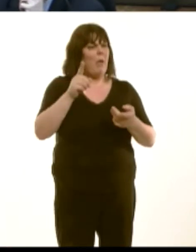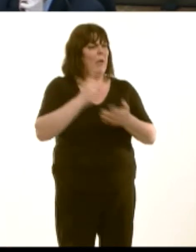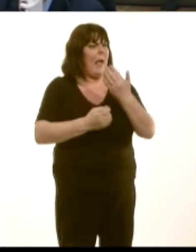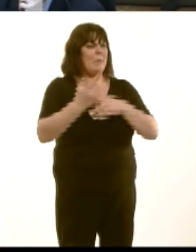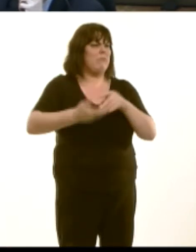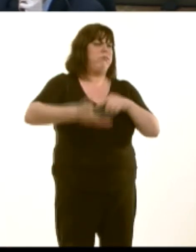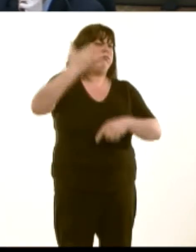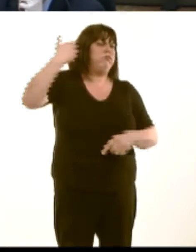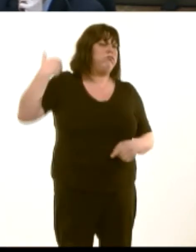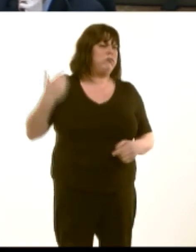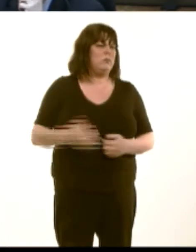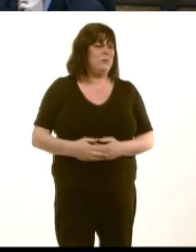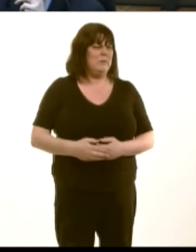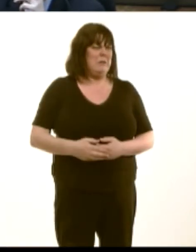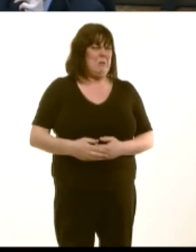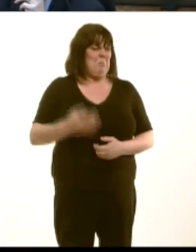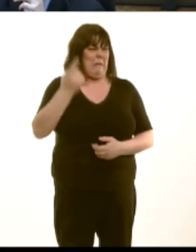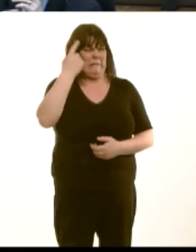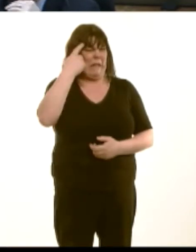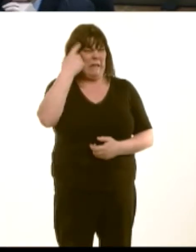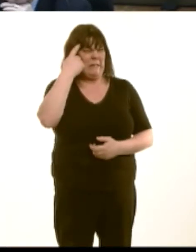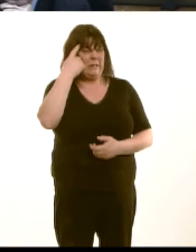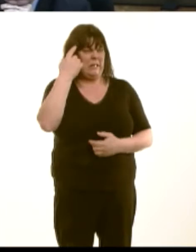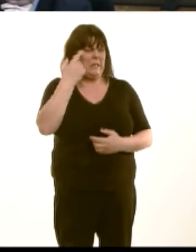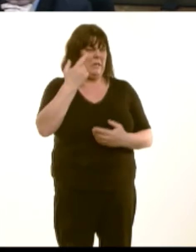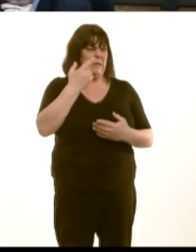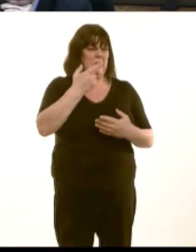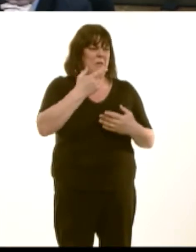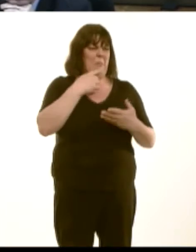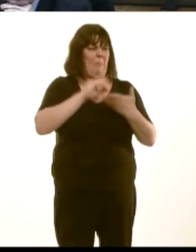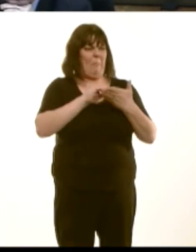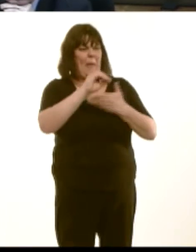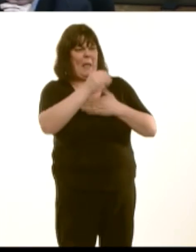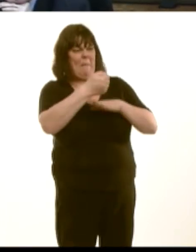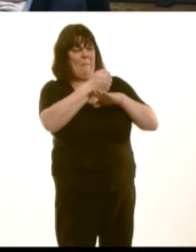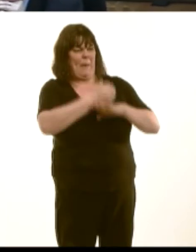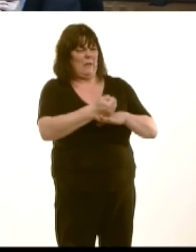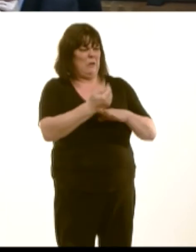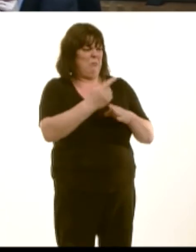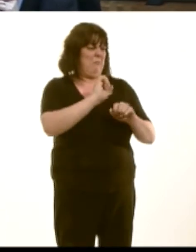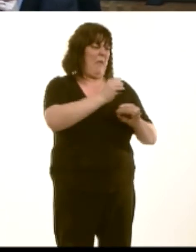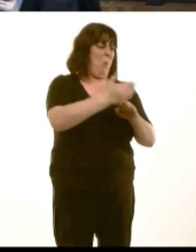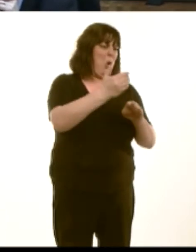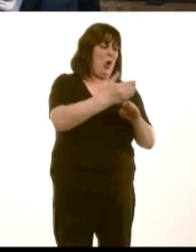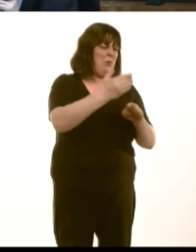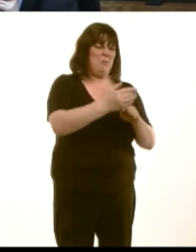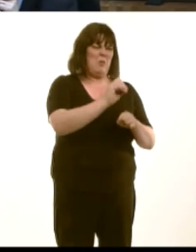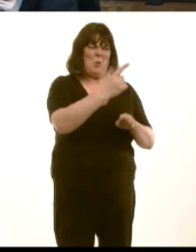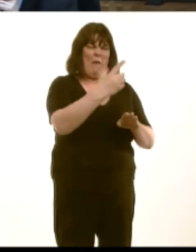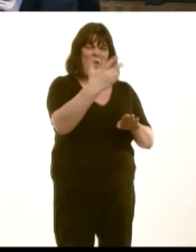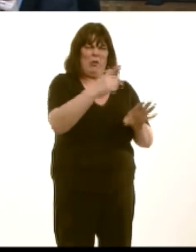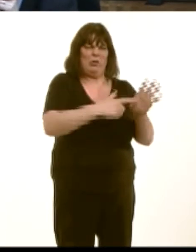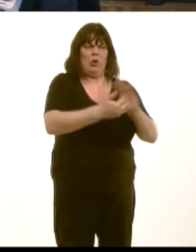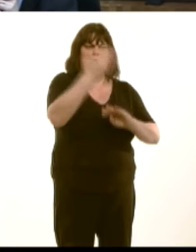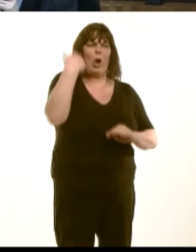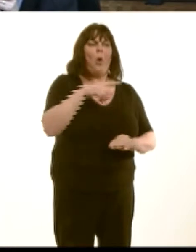and it doesn't make much sense to pay people based on activities that were taking place in some instances 12 or 13 years ago. So it was inevitable, and we knew this at the time,